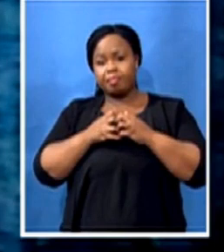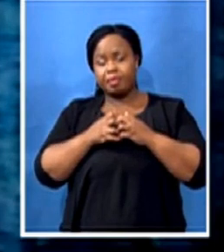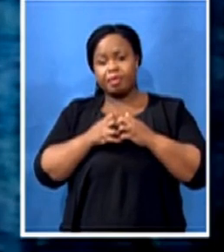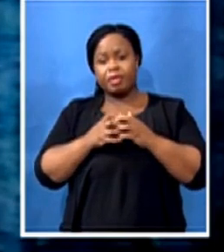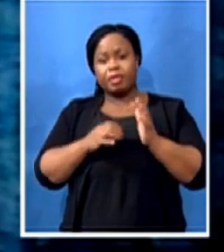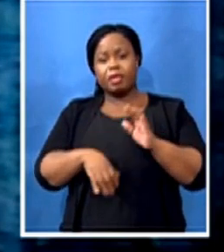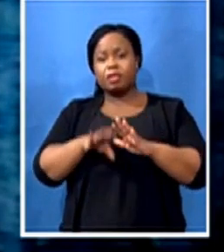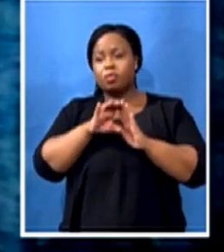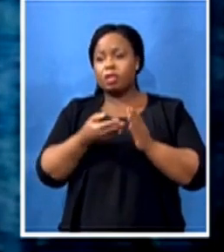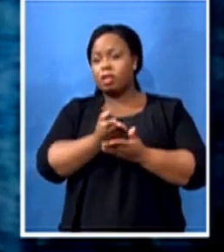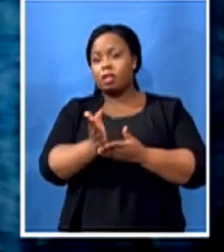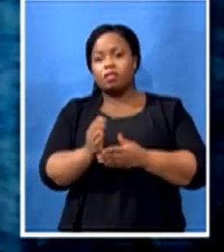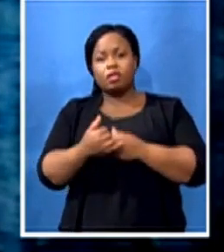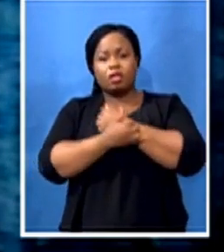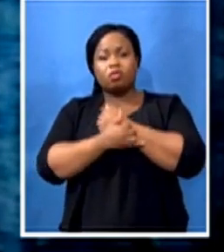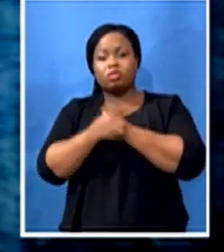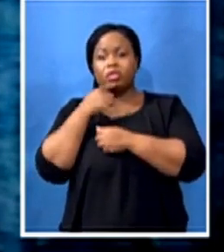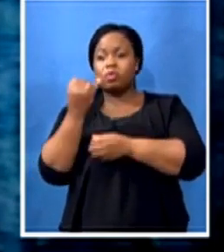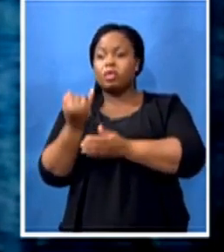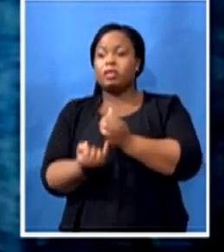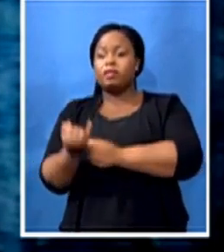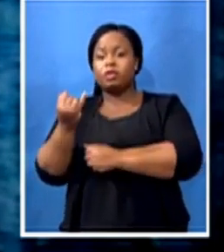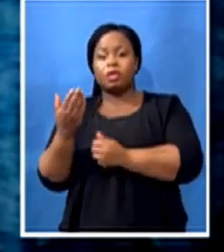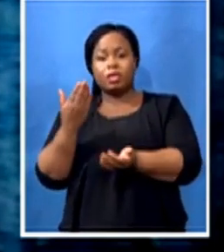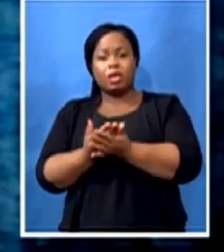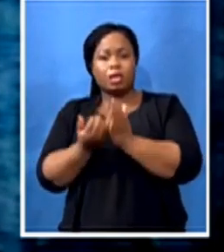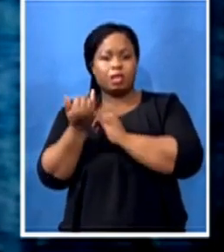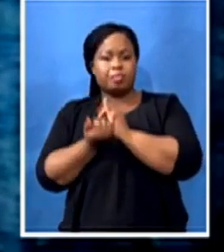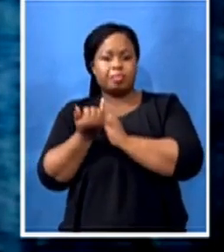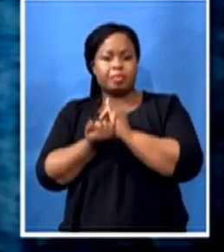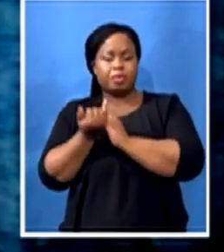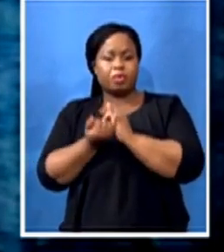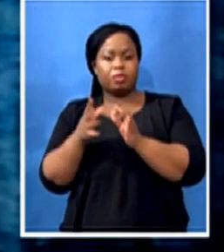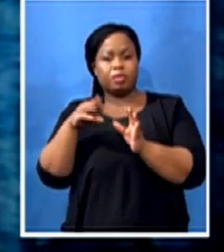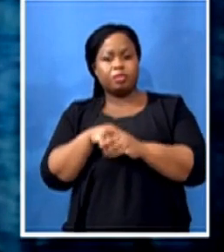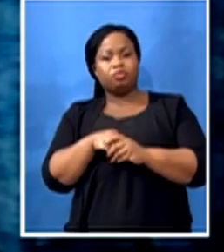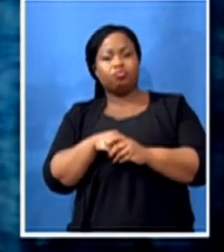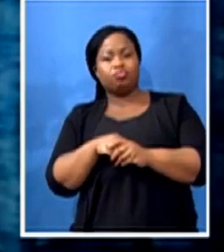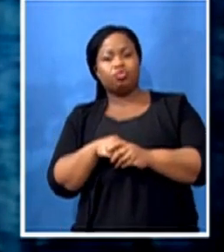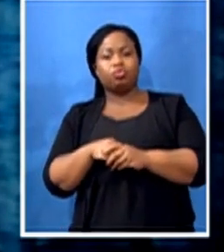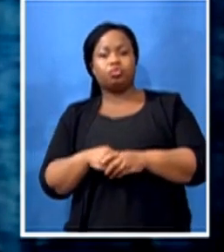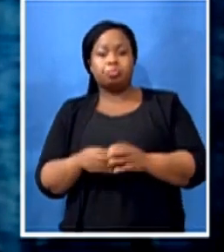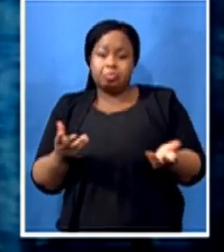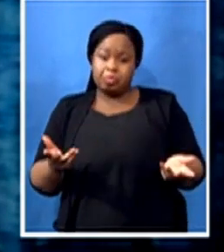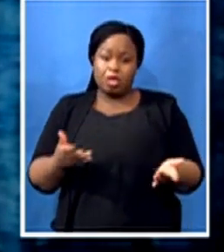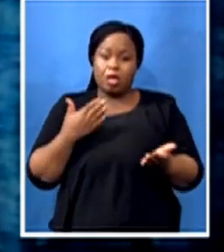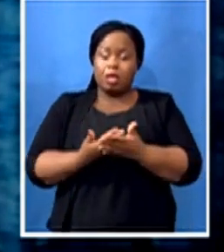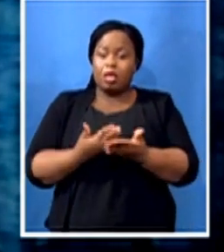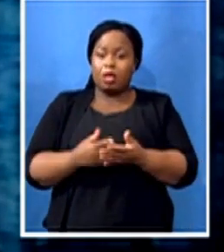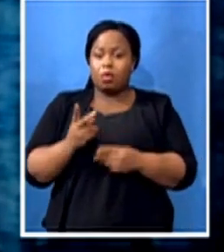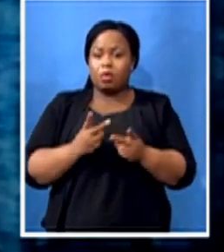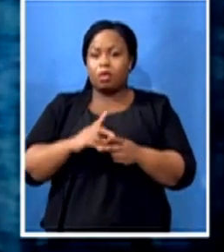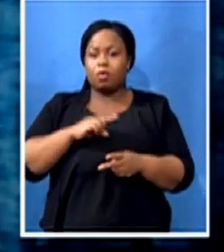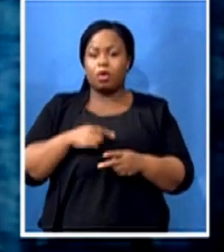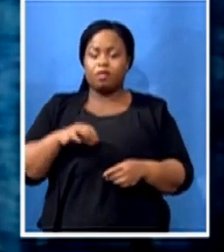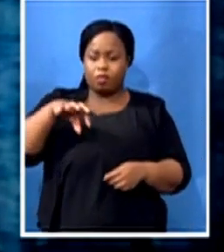individuals can then contest within those constituencies? Will the same take place at provincial level, that provinces will divide